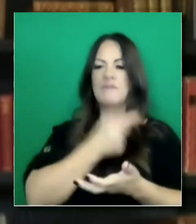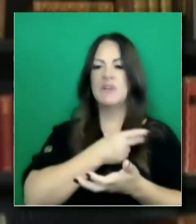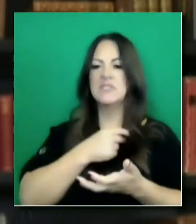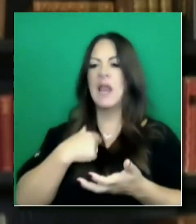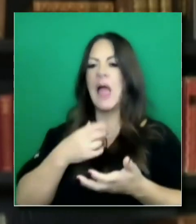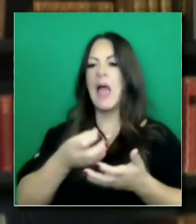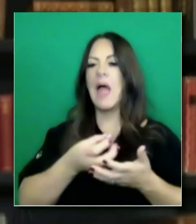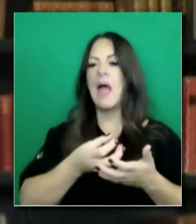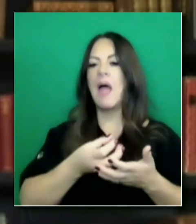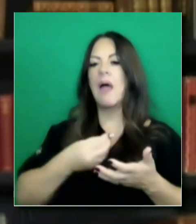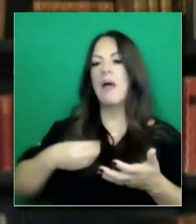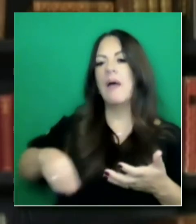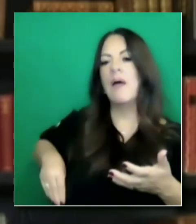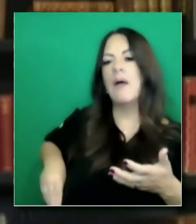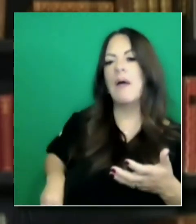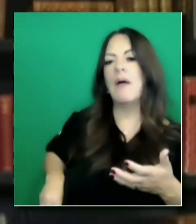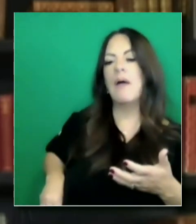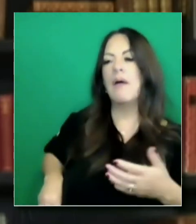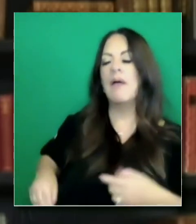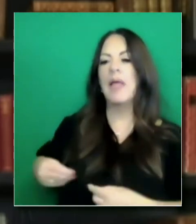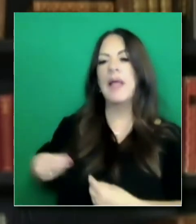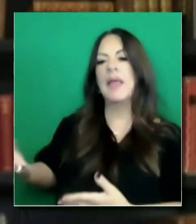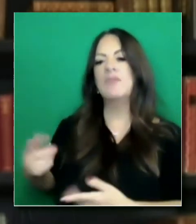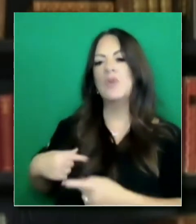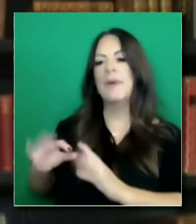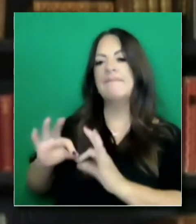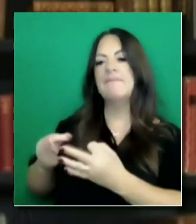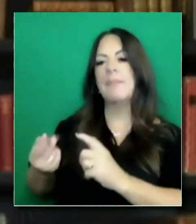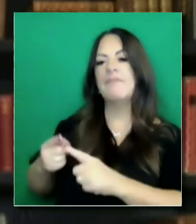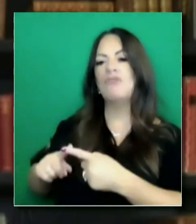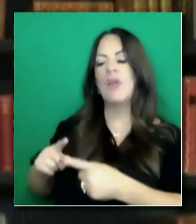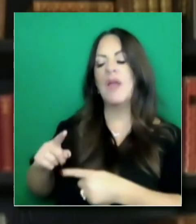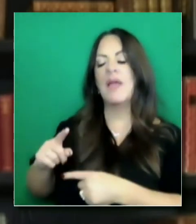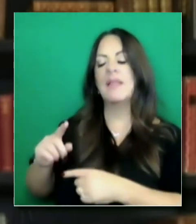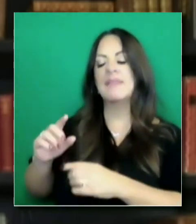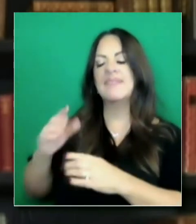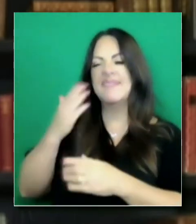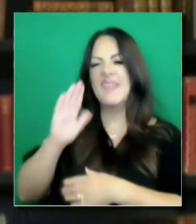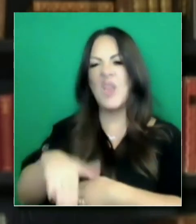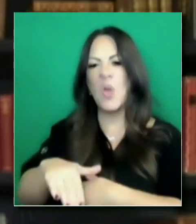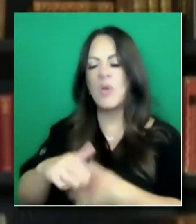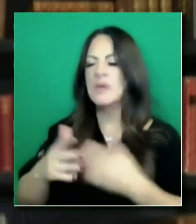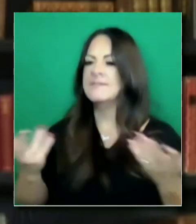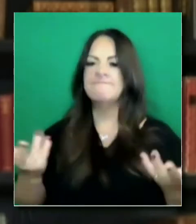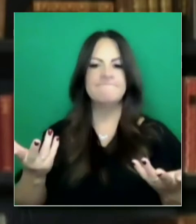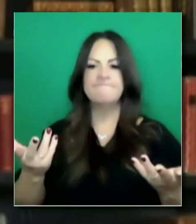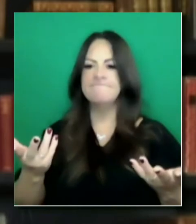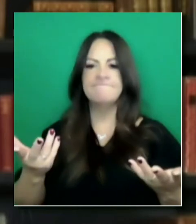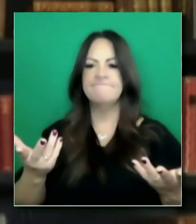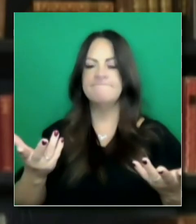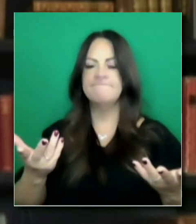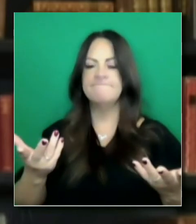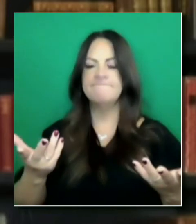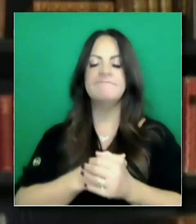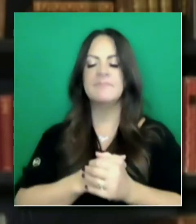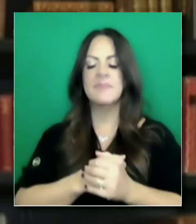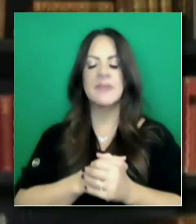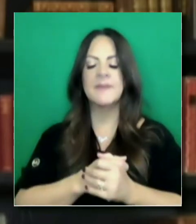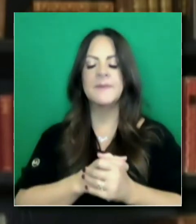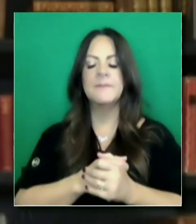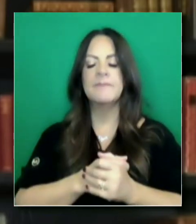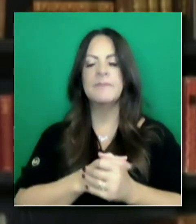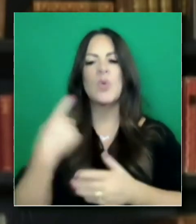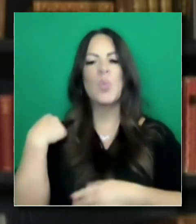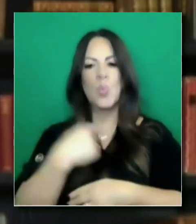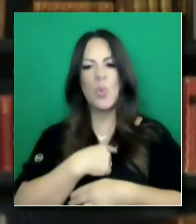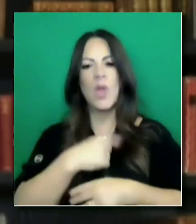of a vaccine that should be distributed to someone who's at high risk or in higher need. And so we are